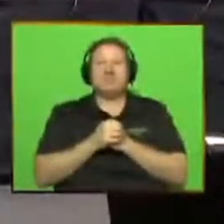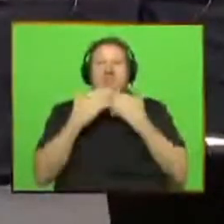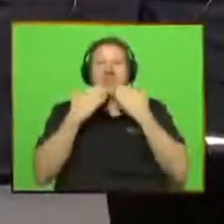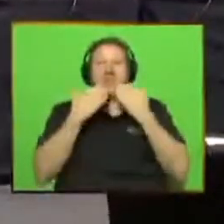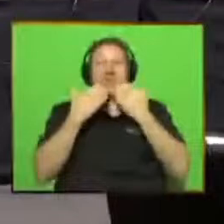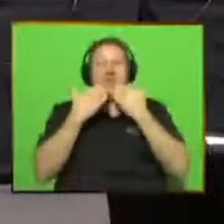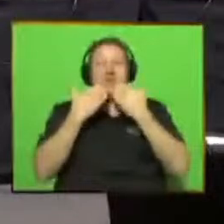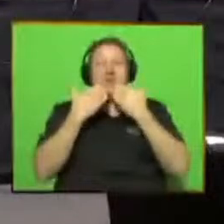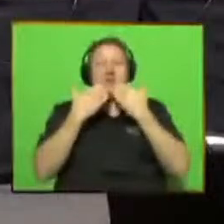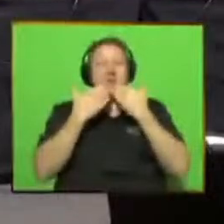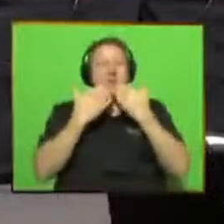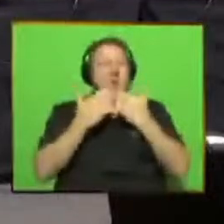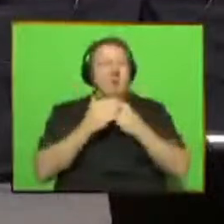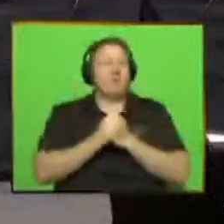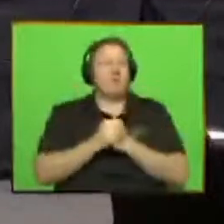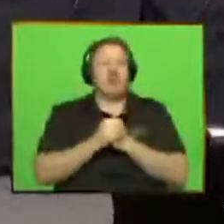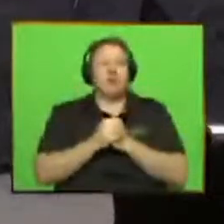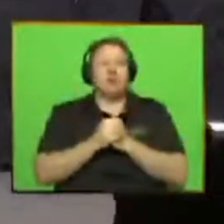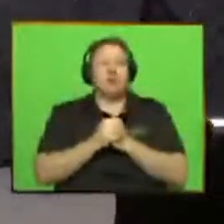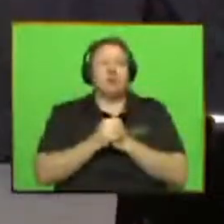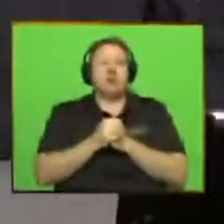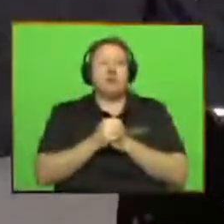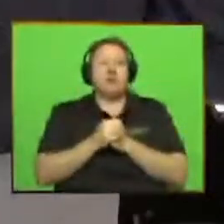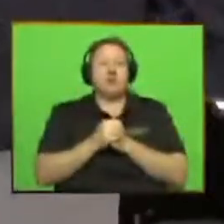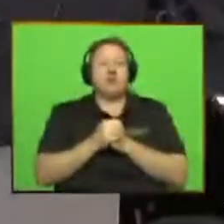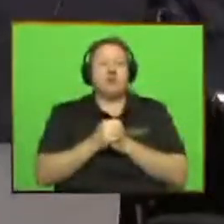Thank you.